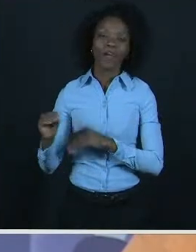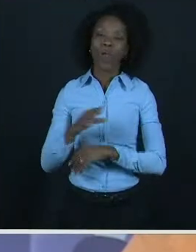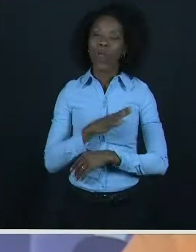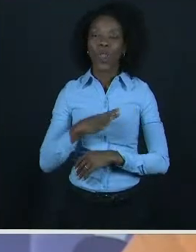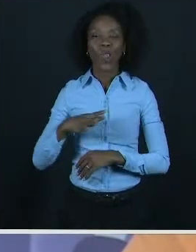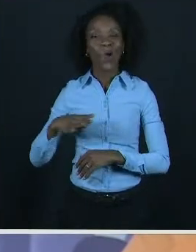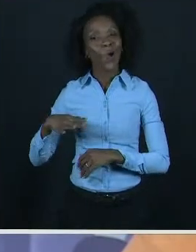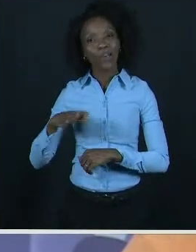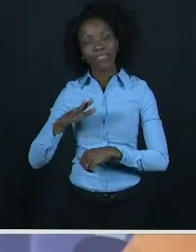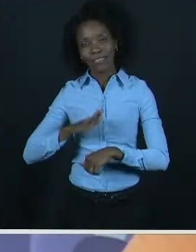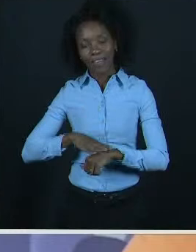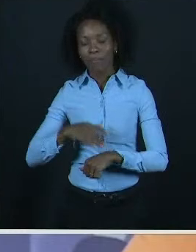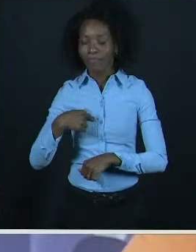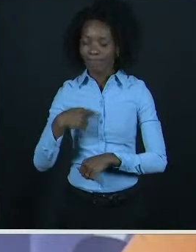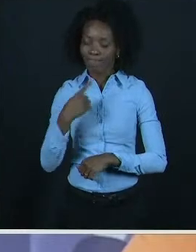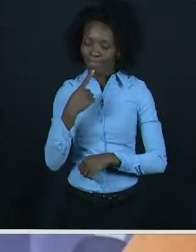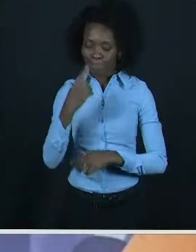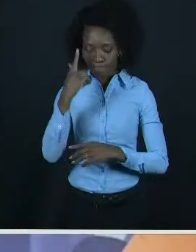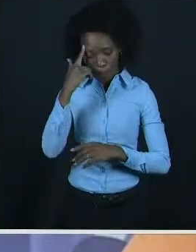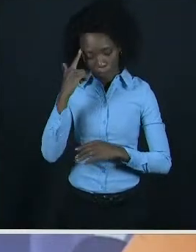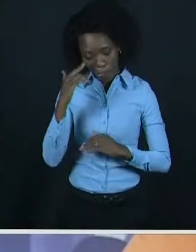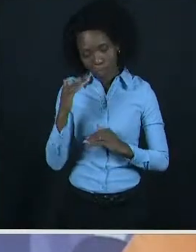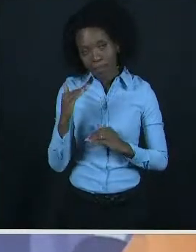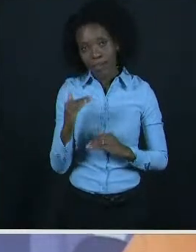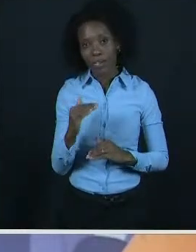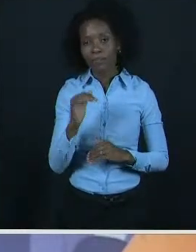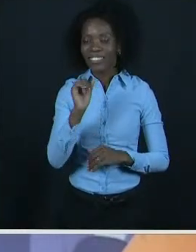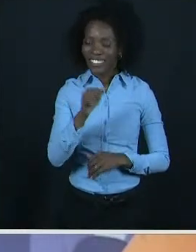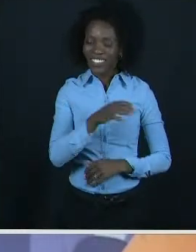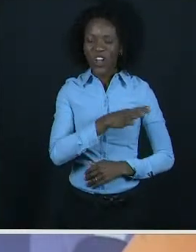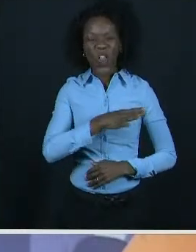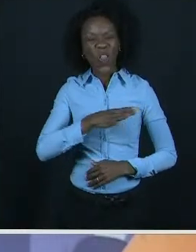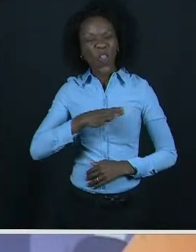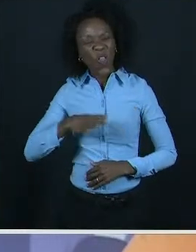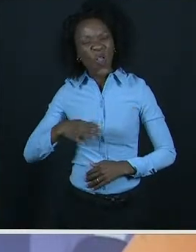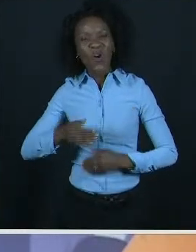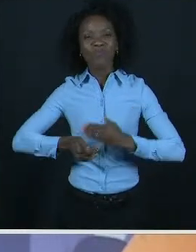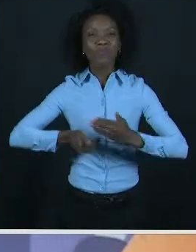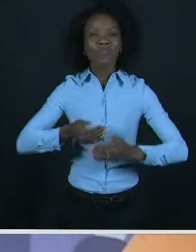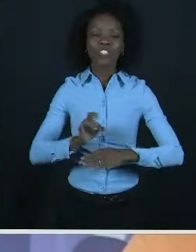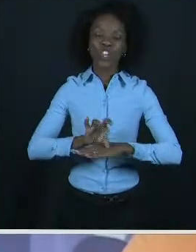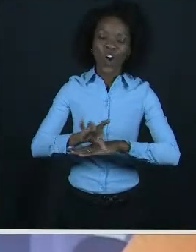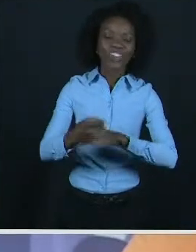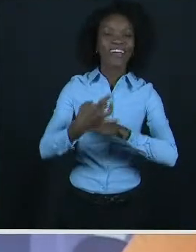humility due to a rather long process of consultation.